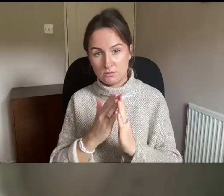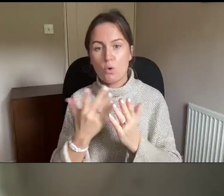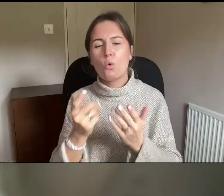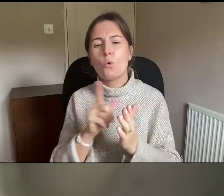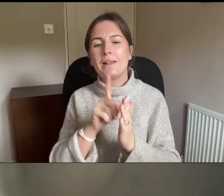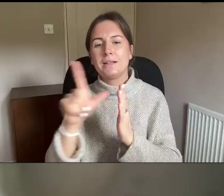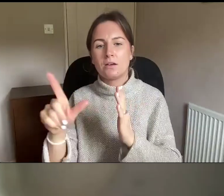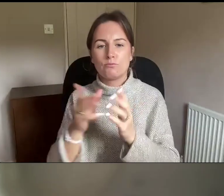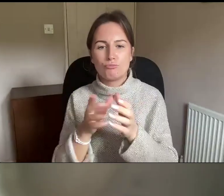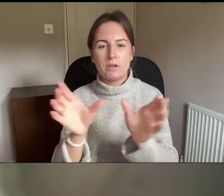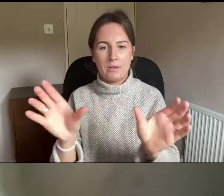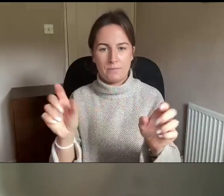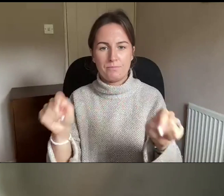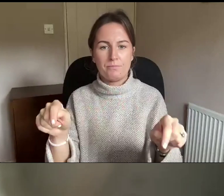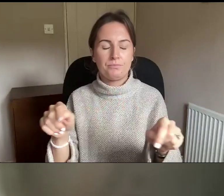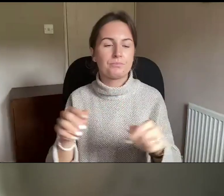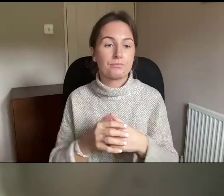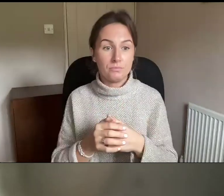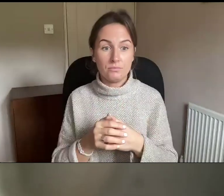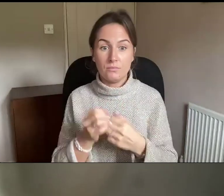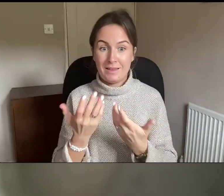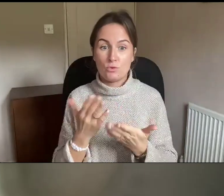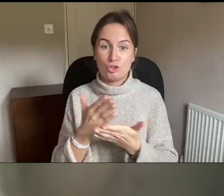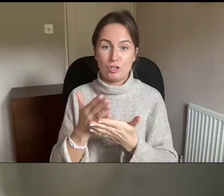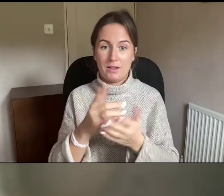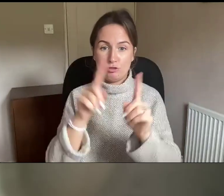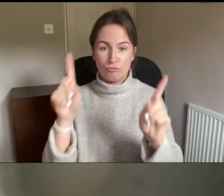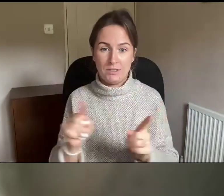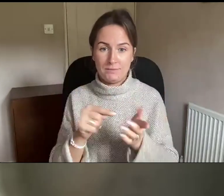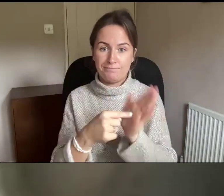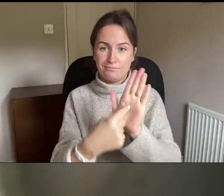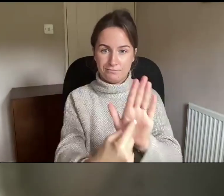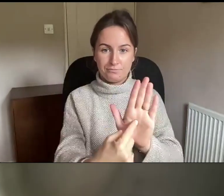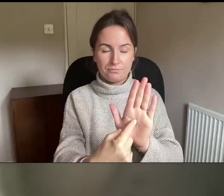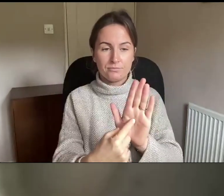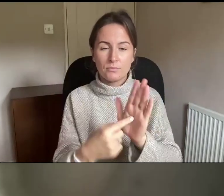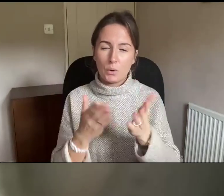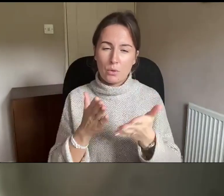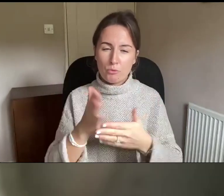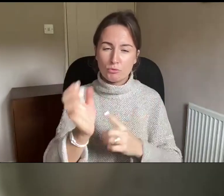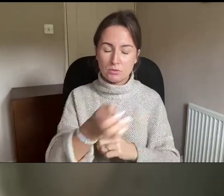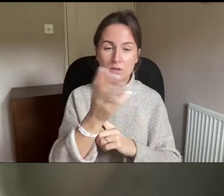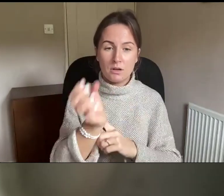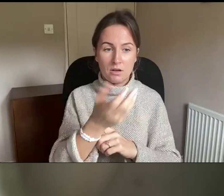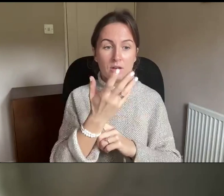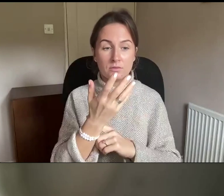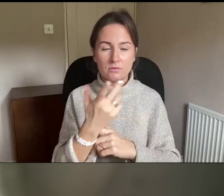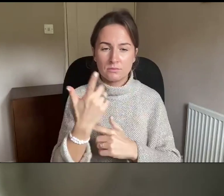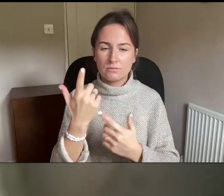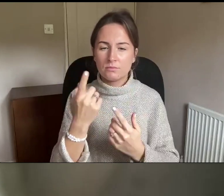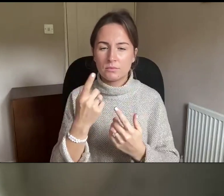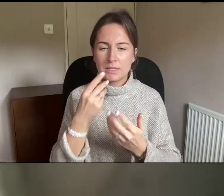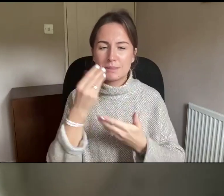too. So I'm going to share my screen now, hopefully, and we'll run through some slides and I'll talk through how the session will